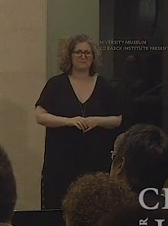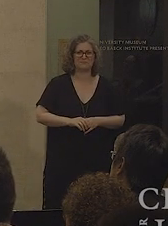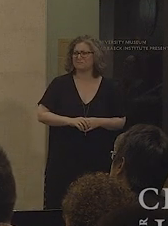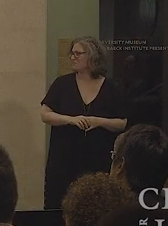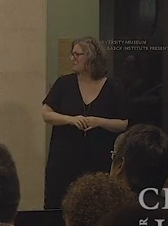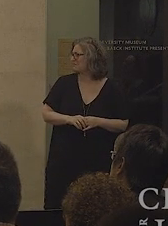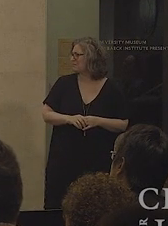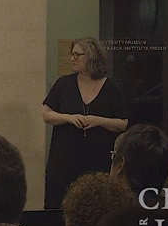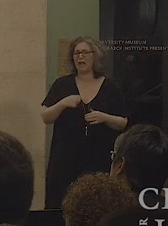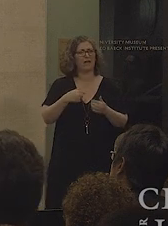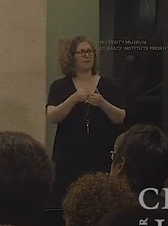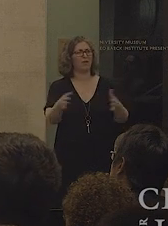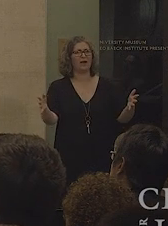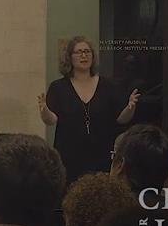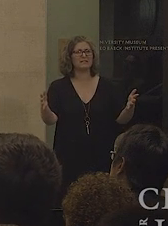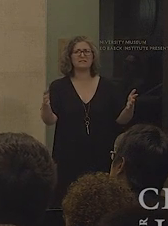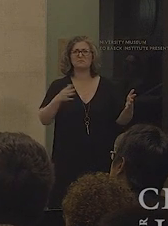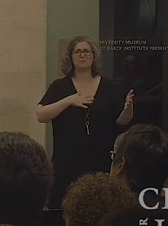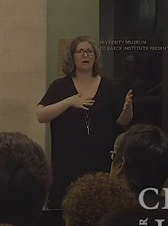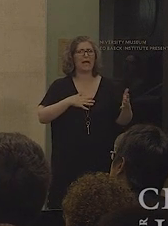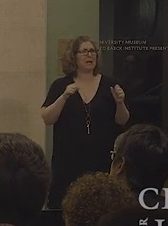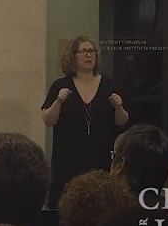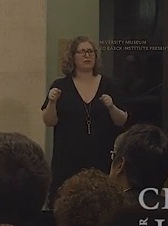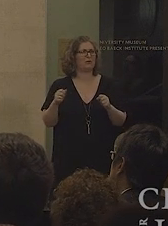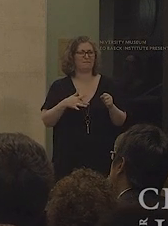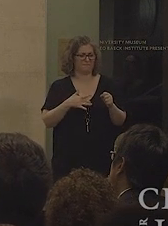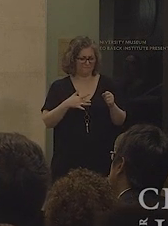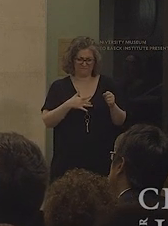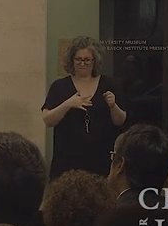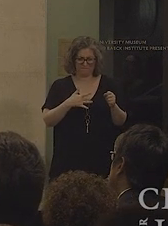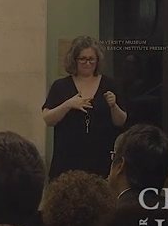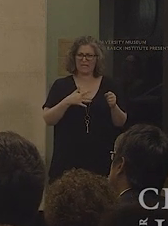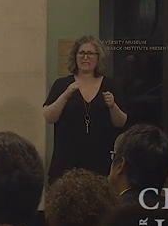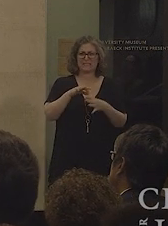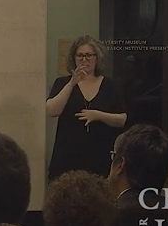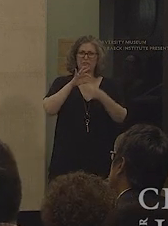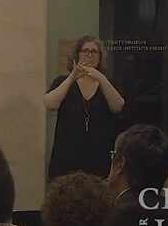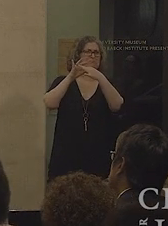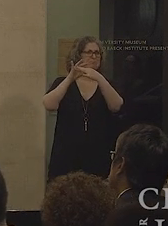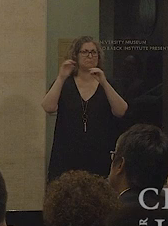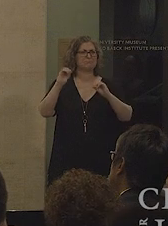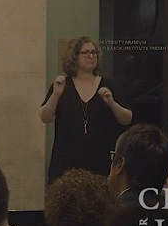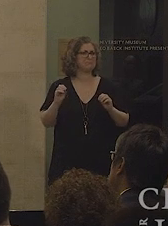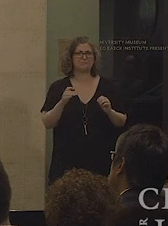I have lost my ability to feel that spiritual